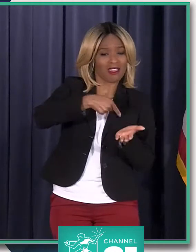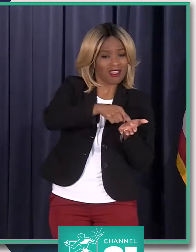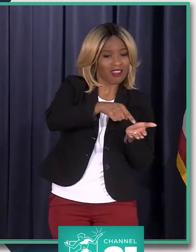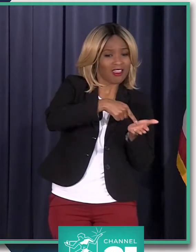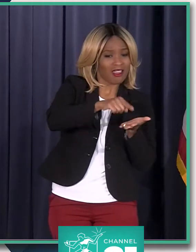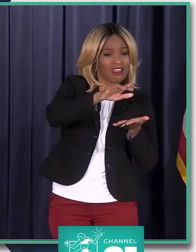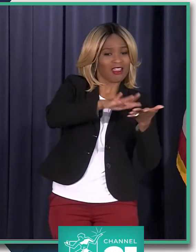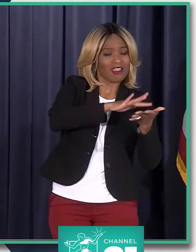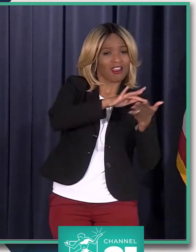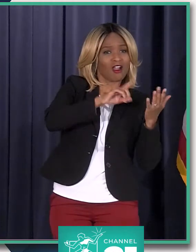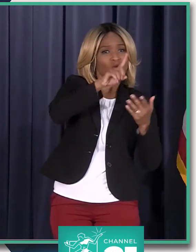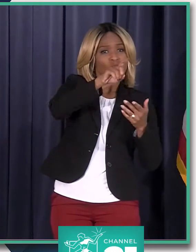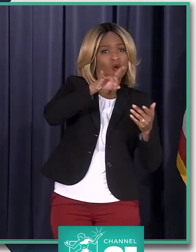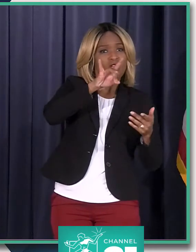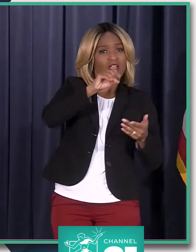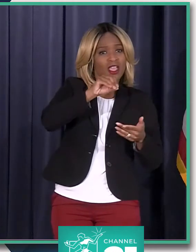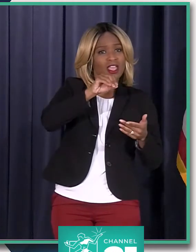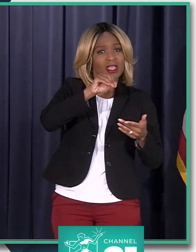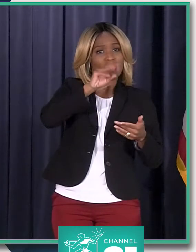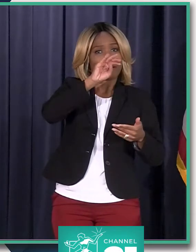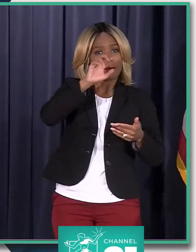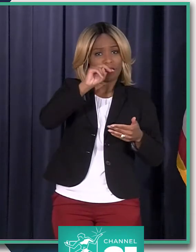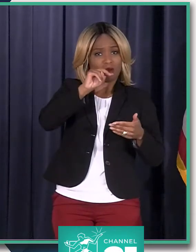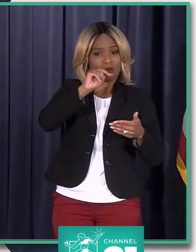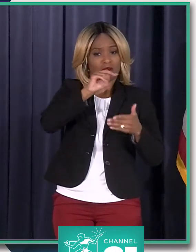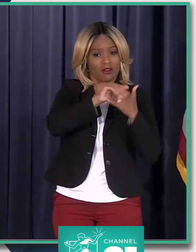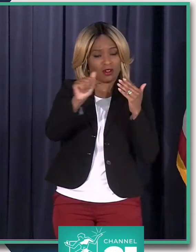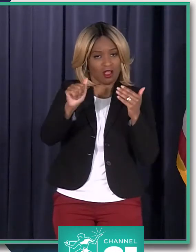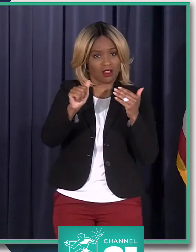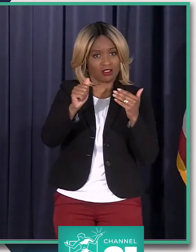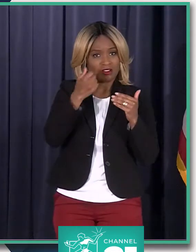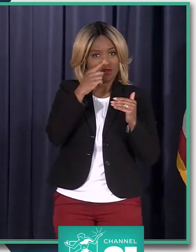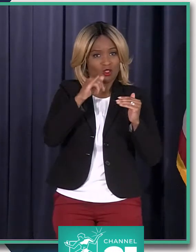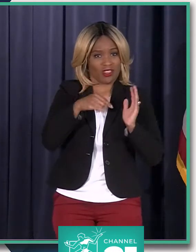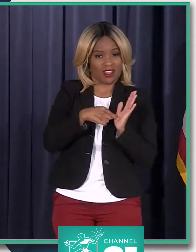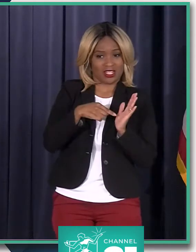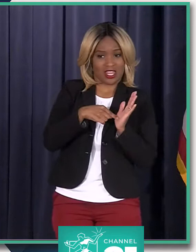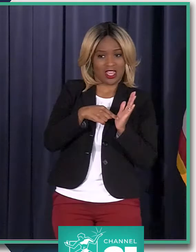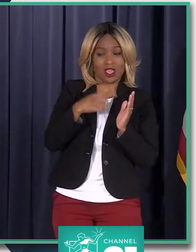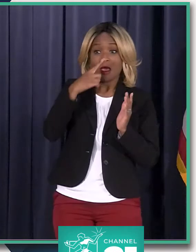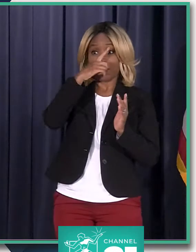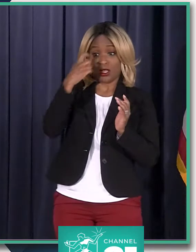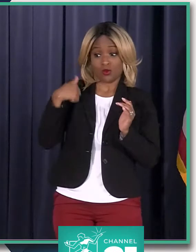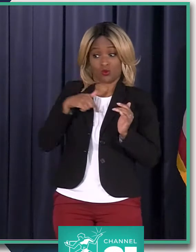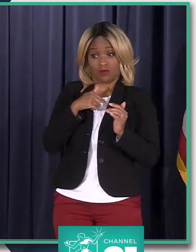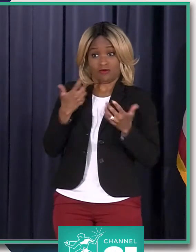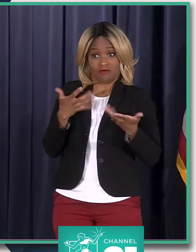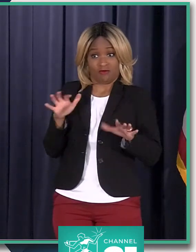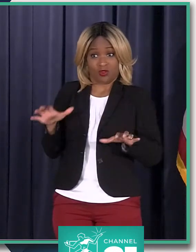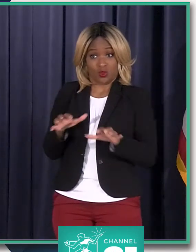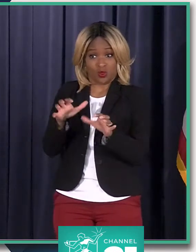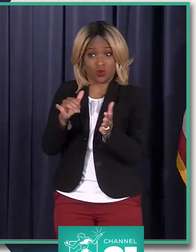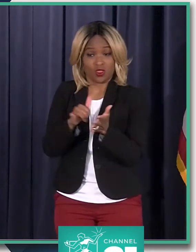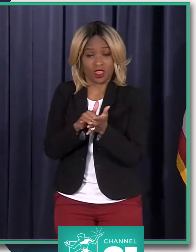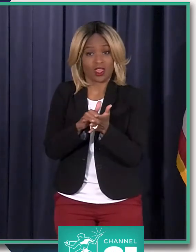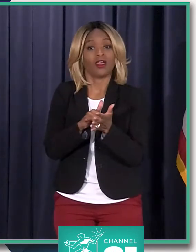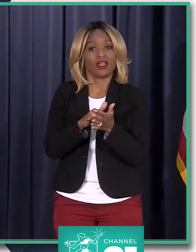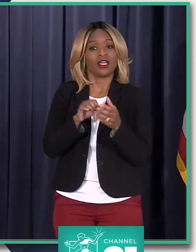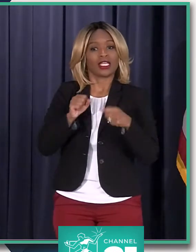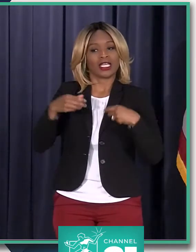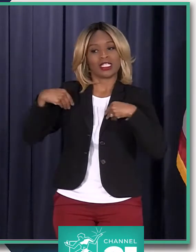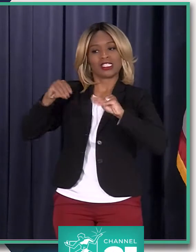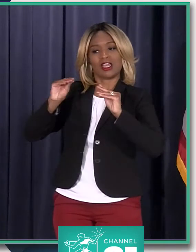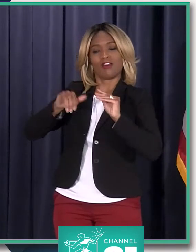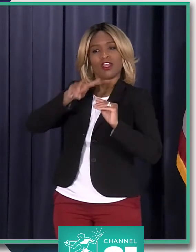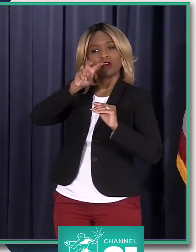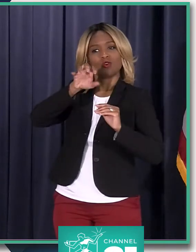since we left bankruptcy. And that puts us in a position now that because we paid down that debt, we can sell the